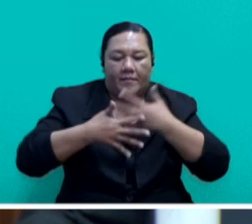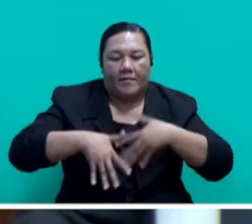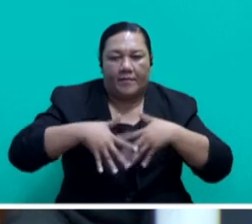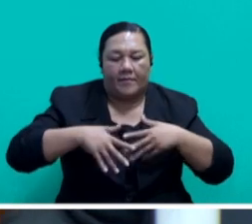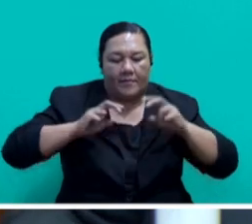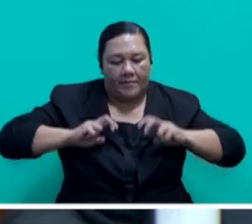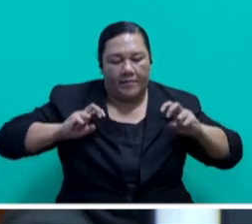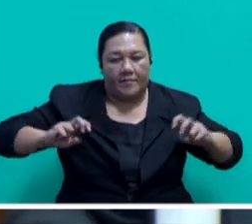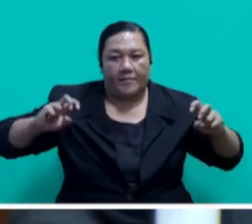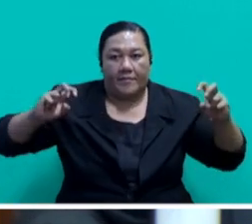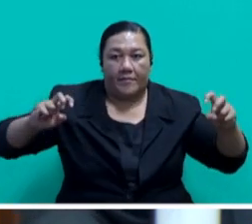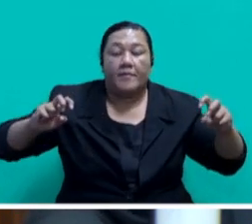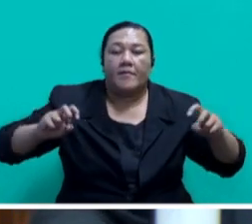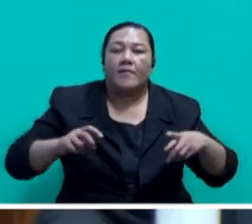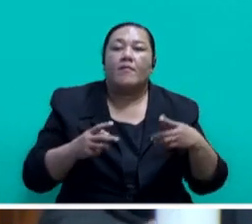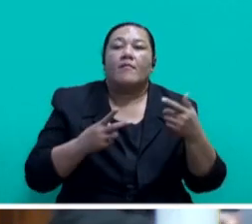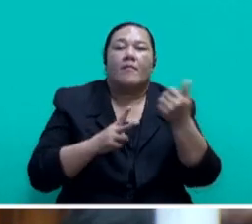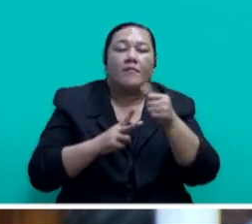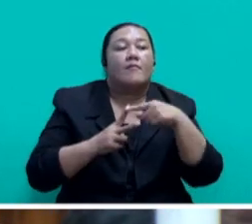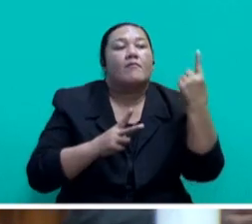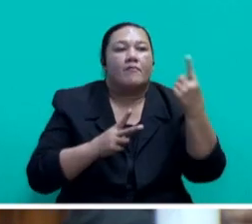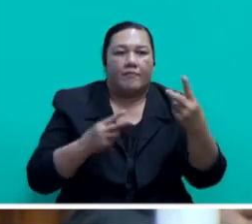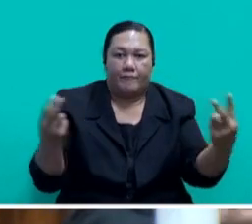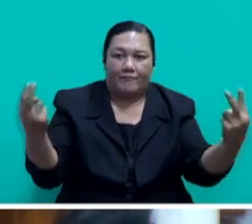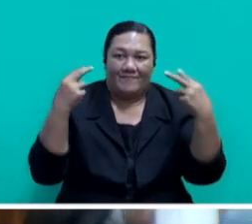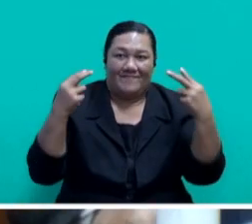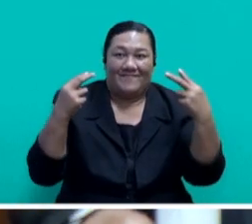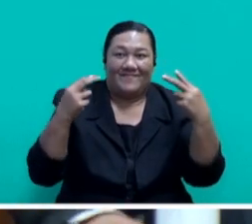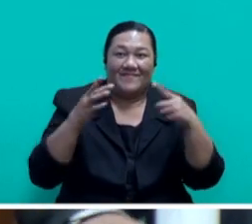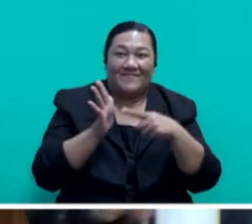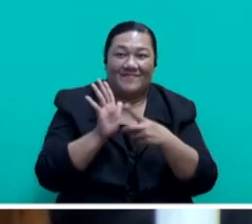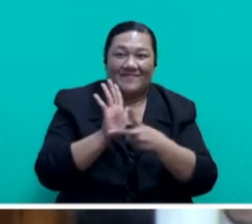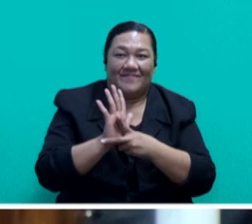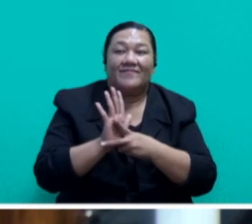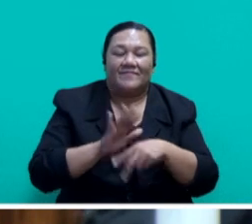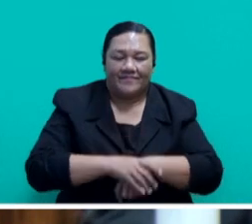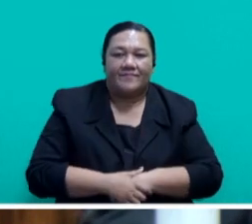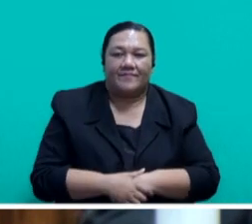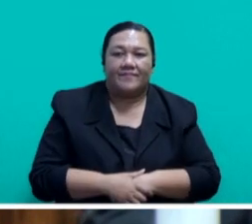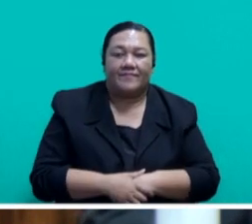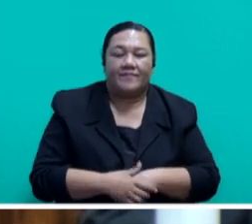watching on television and via live stream. Numbulanakwa, and good evening to you all.